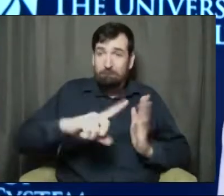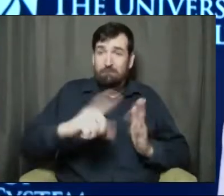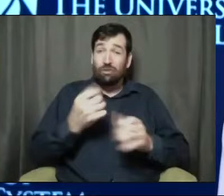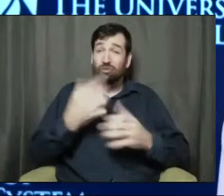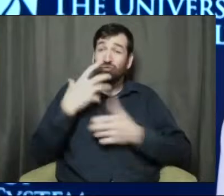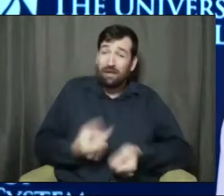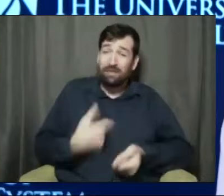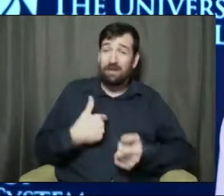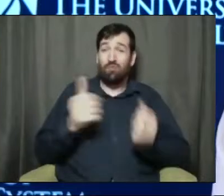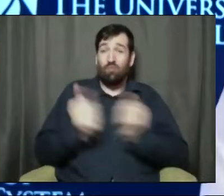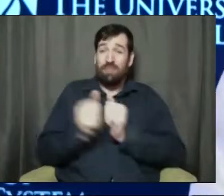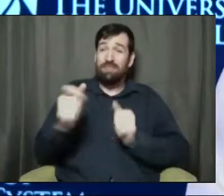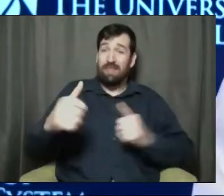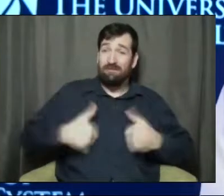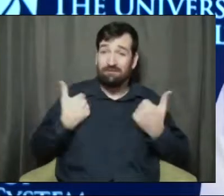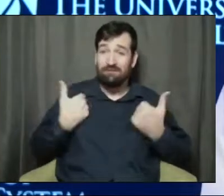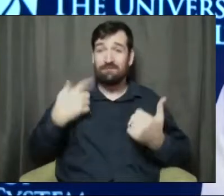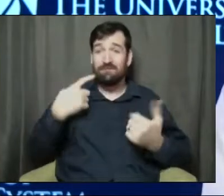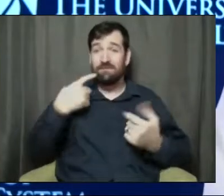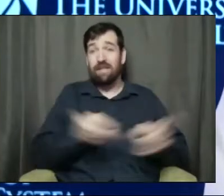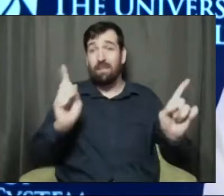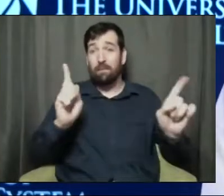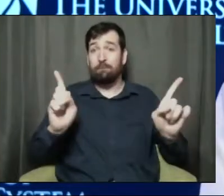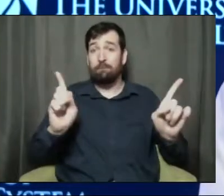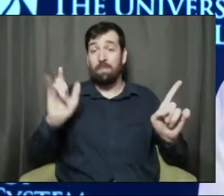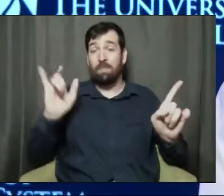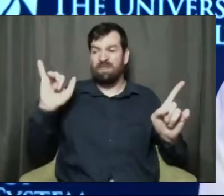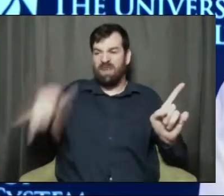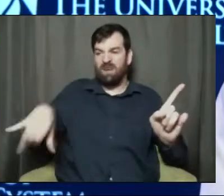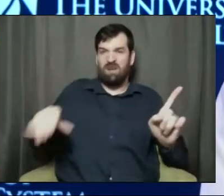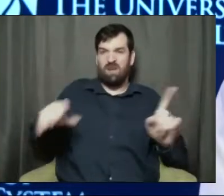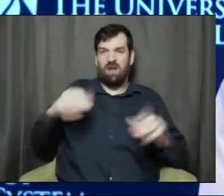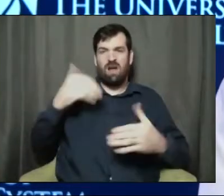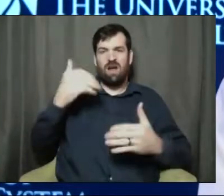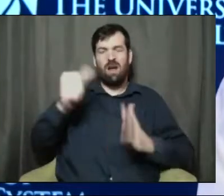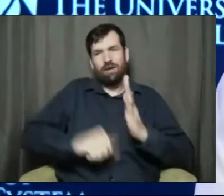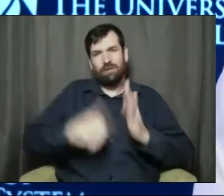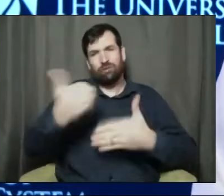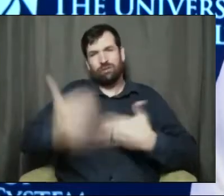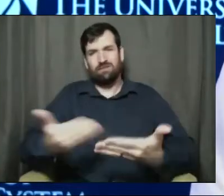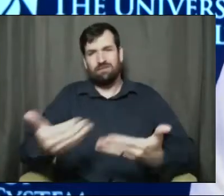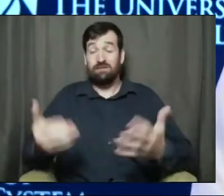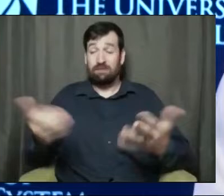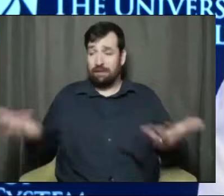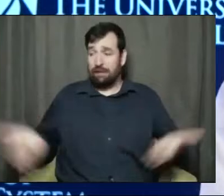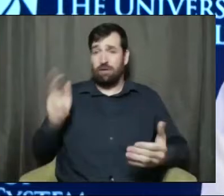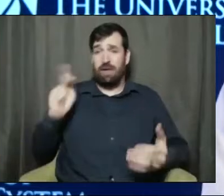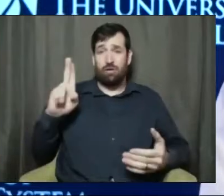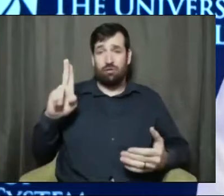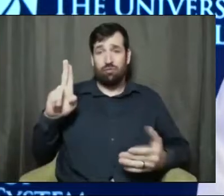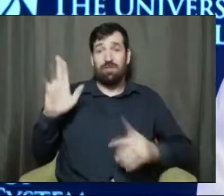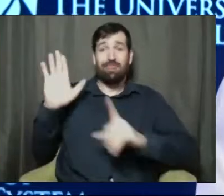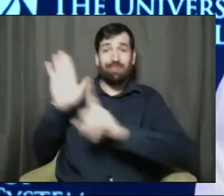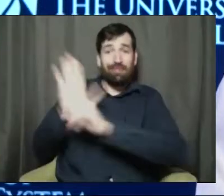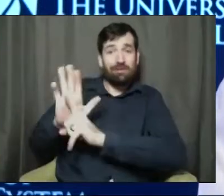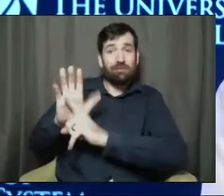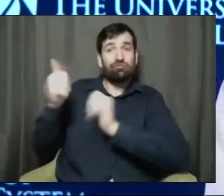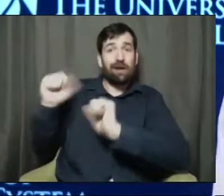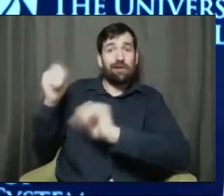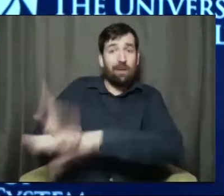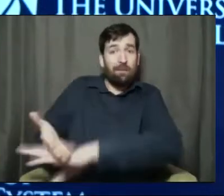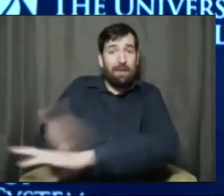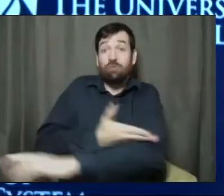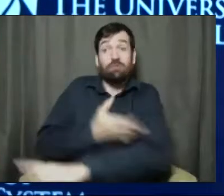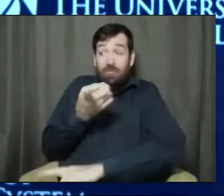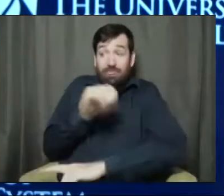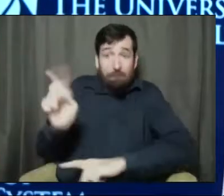This is, I always tell them, this operation, everybody getting an operation here at KU is trying to get better. These folks are not going to get better. We're hoping to keep